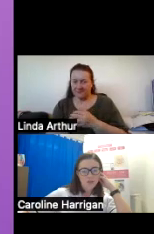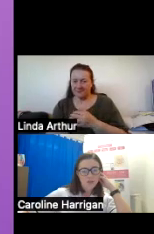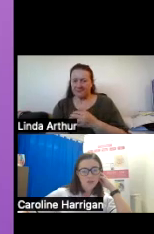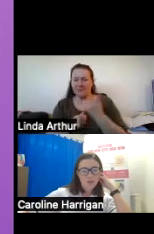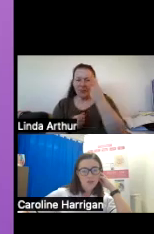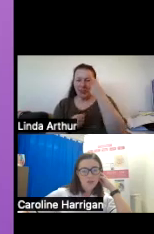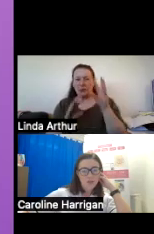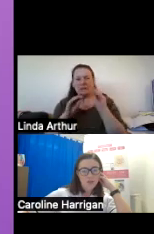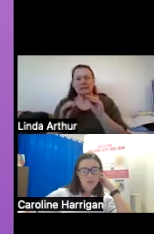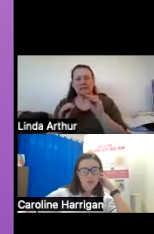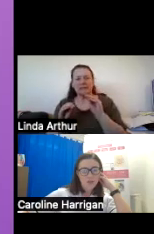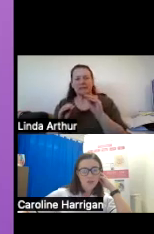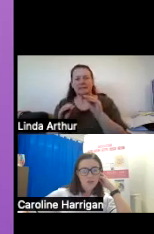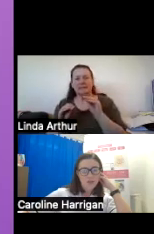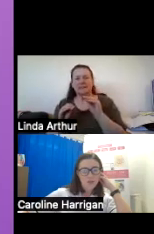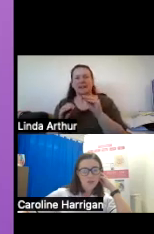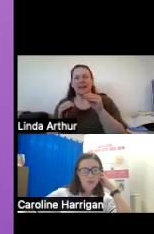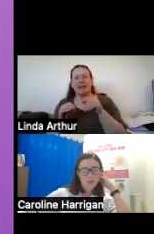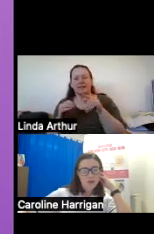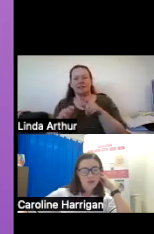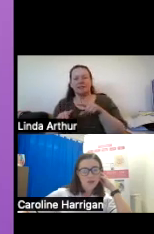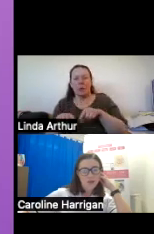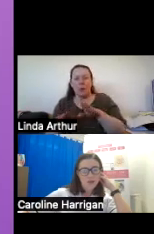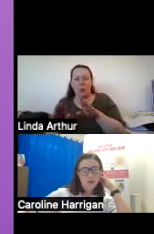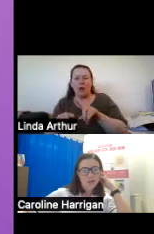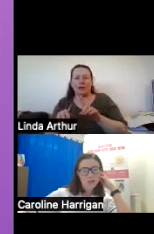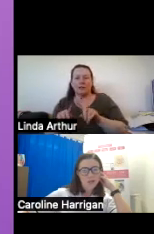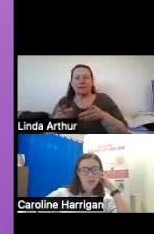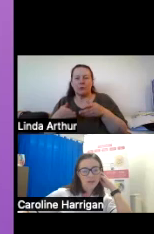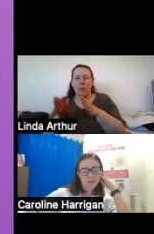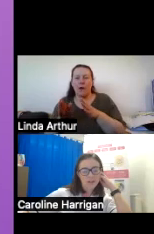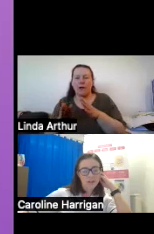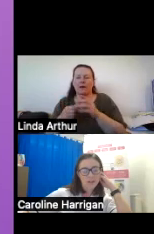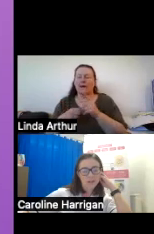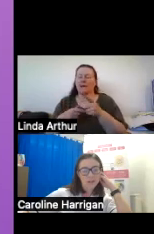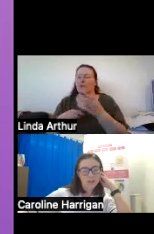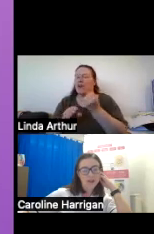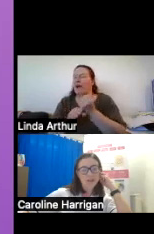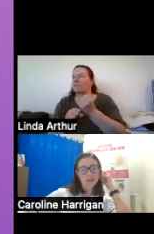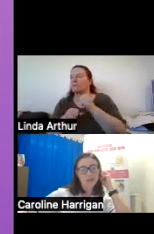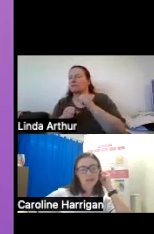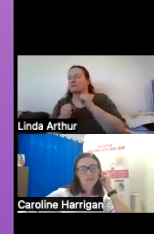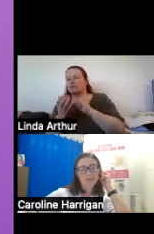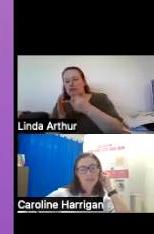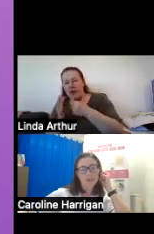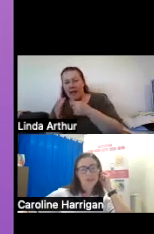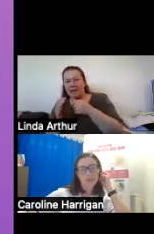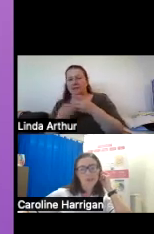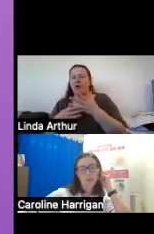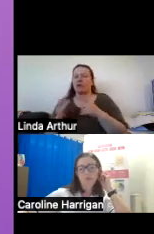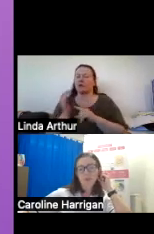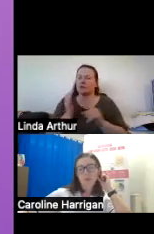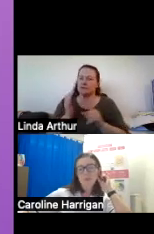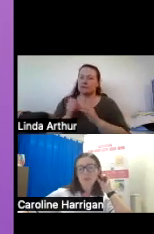teach you one really nice technique that would make a big difference for anyone that has stress incontinence or has that feeling of